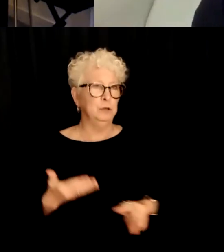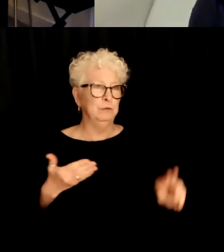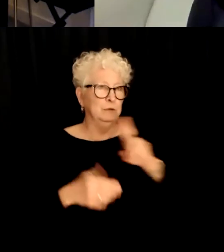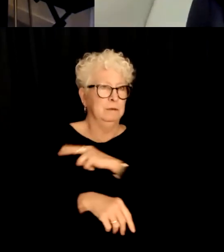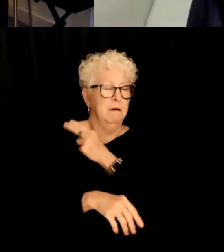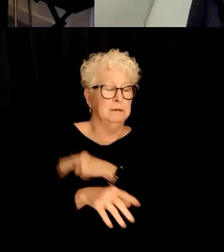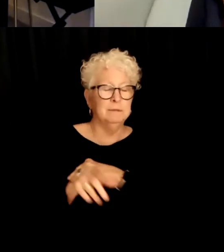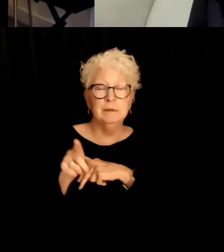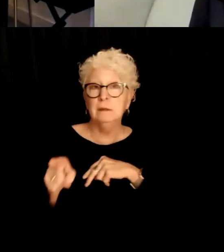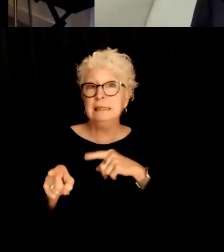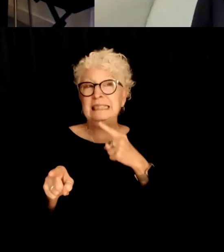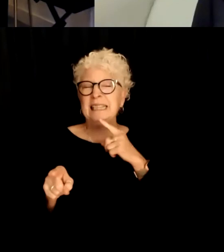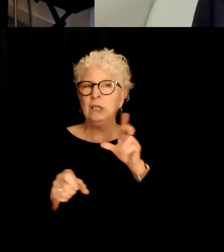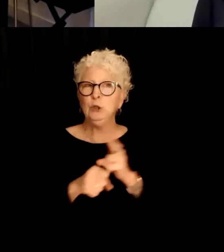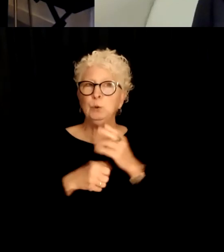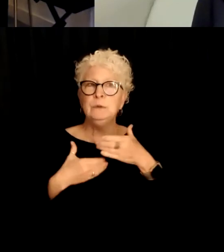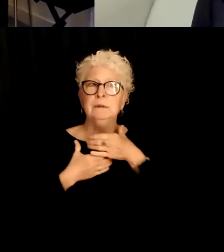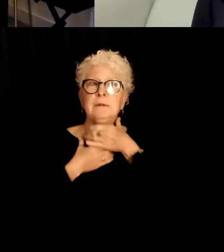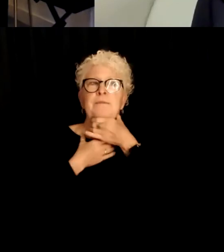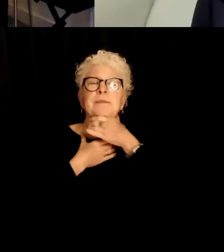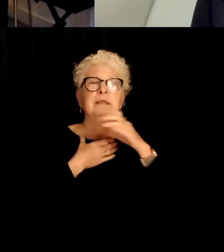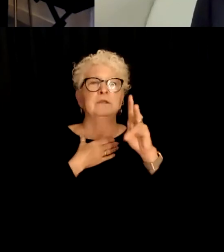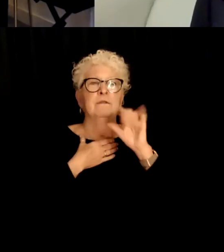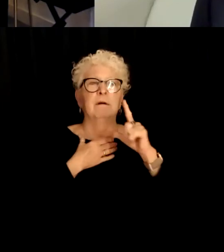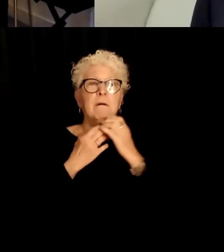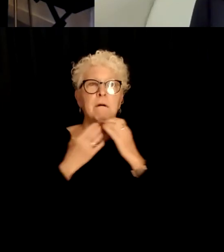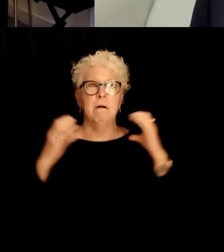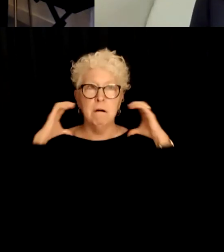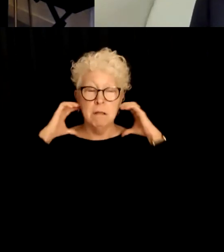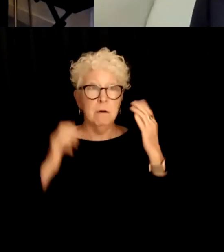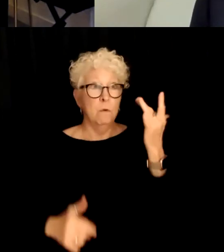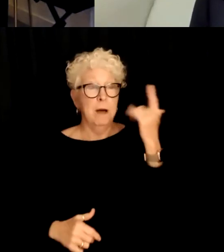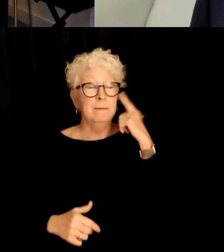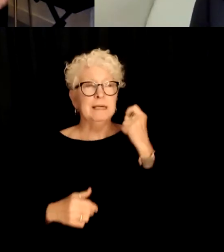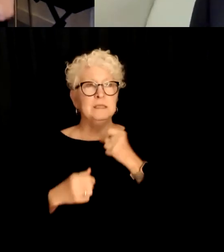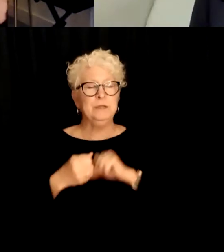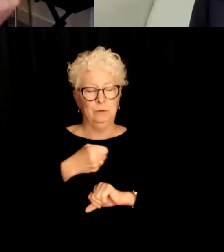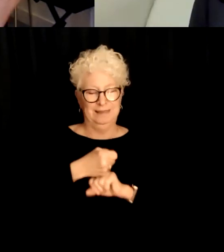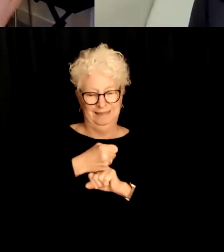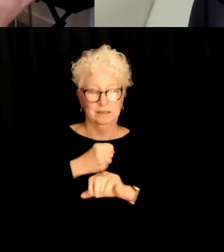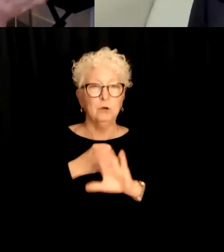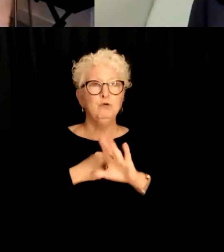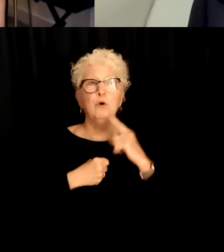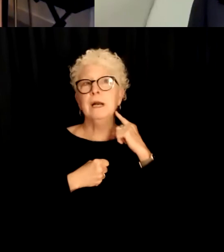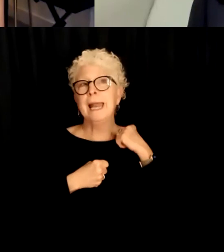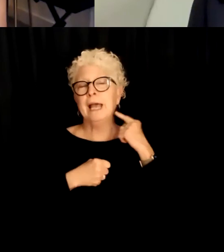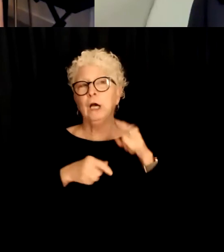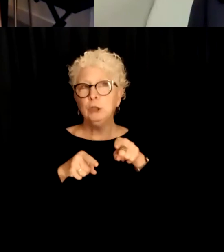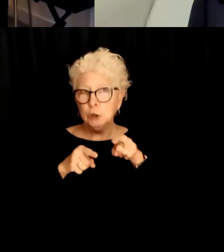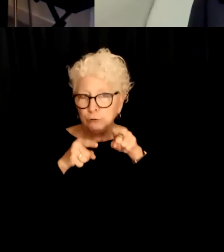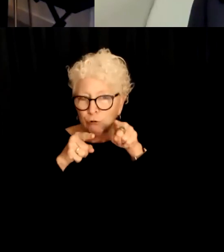a number of his EDS patients find that their necks become more unstable while they're having a virus. They come down with the